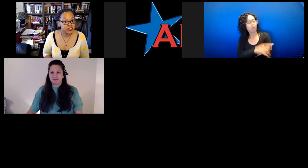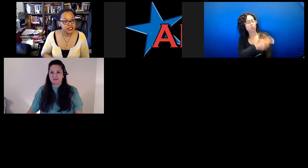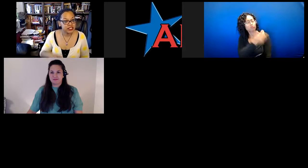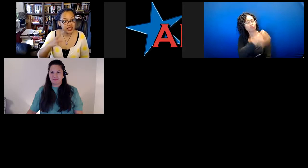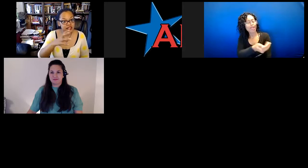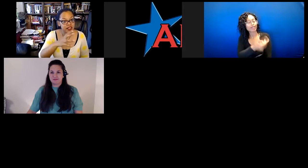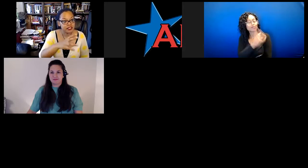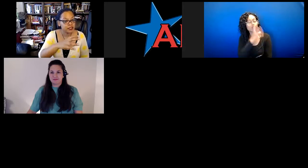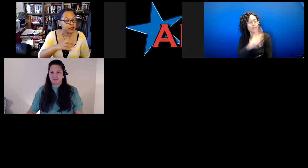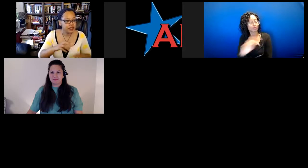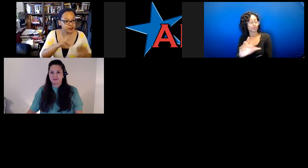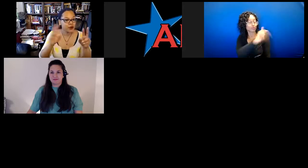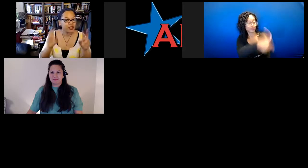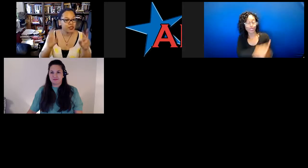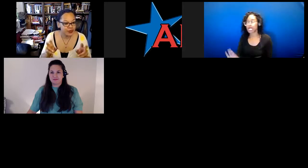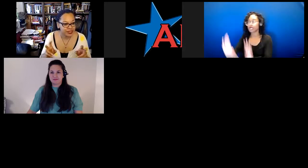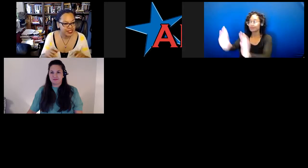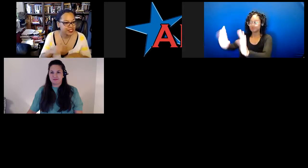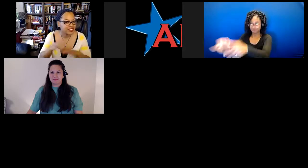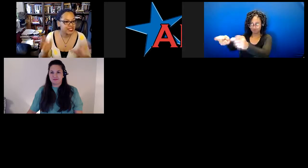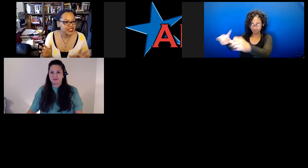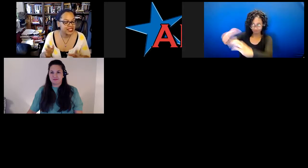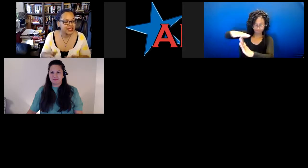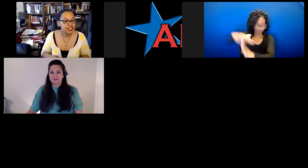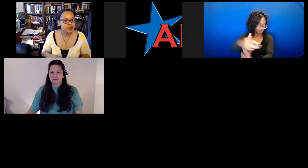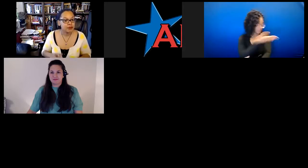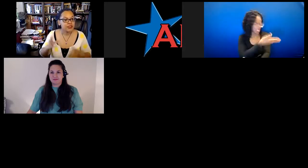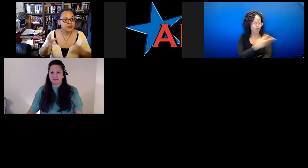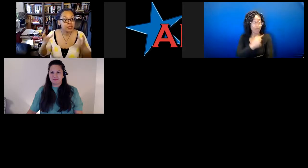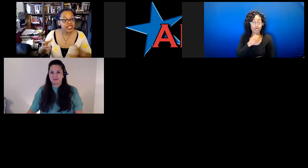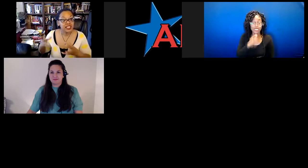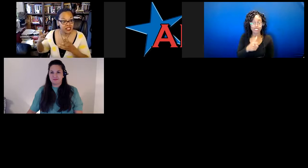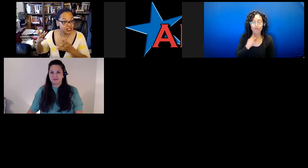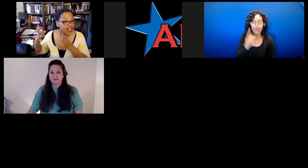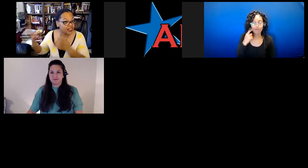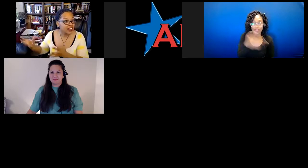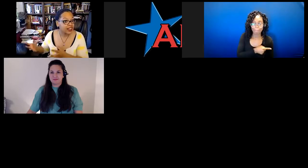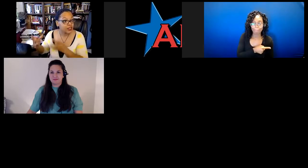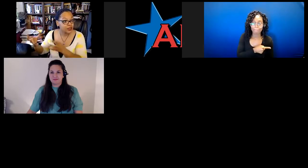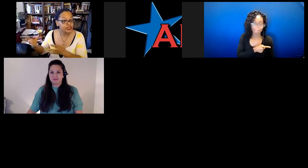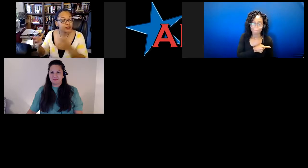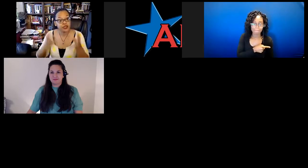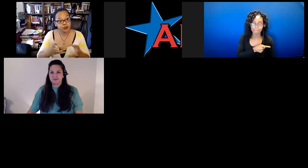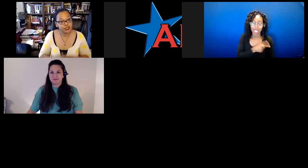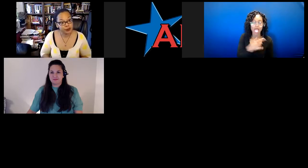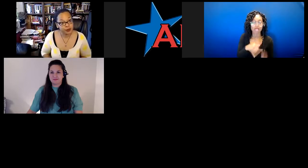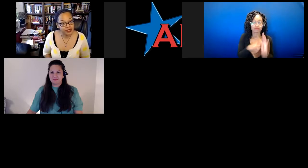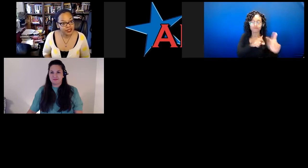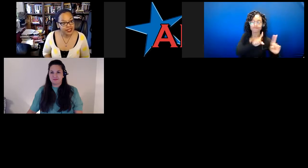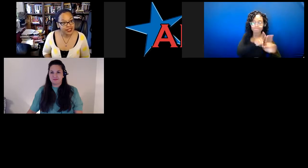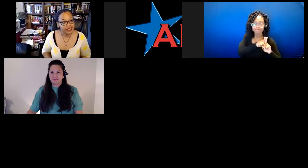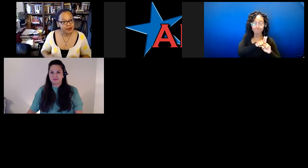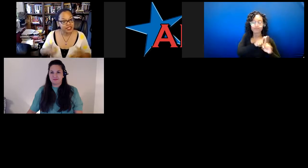not being a voice for the voiceless, because that's not needed, but being an ally or co-conspirator with this